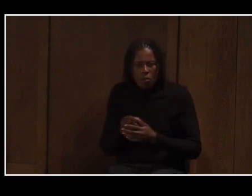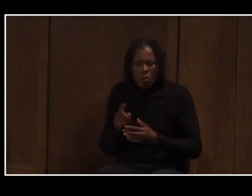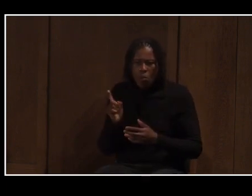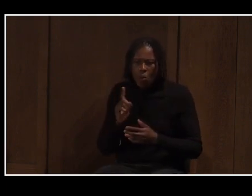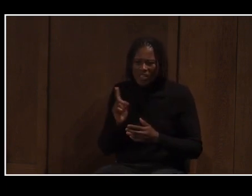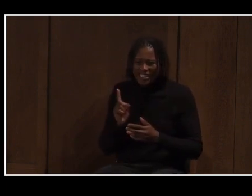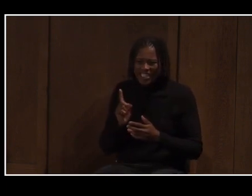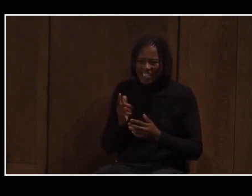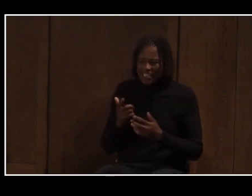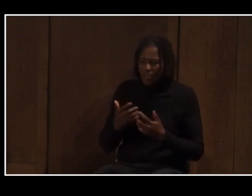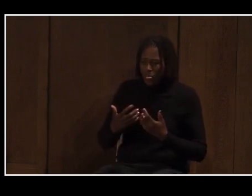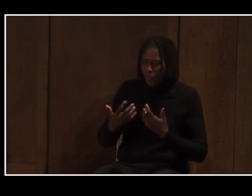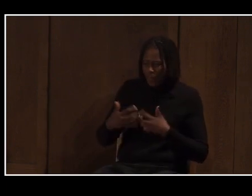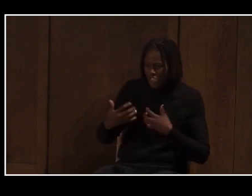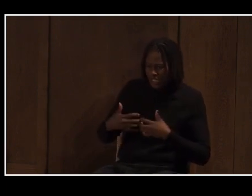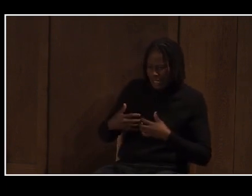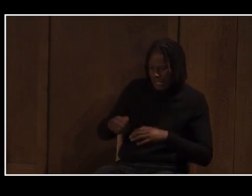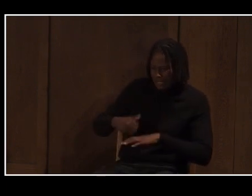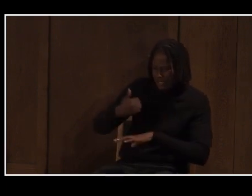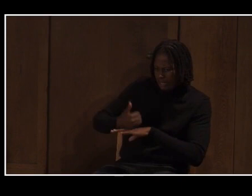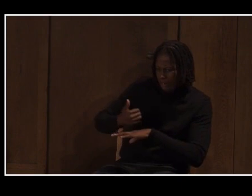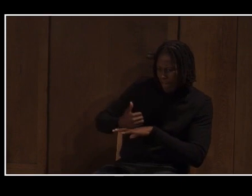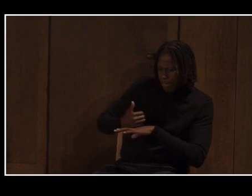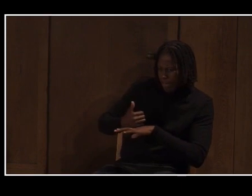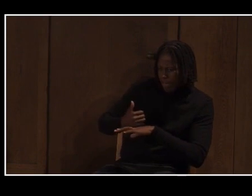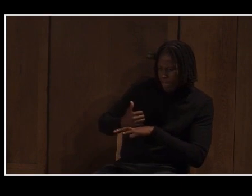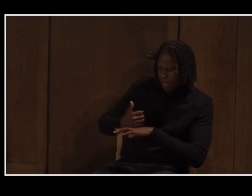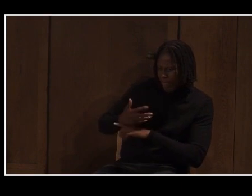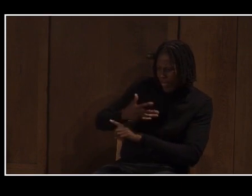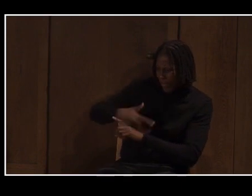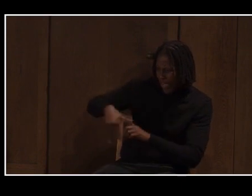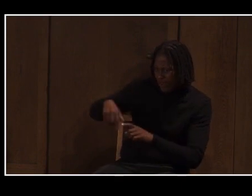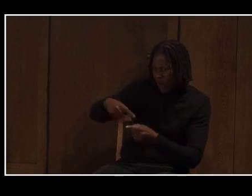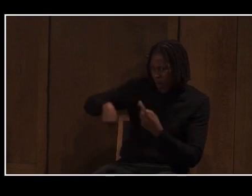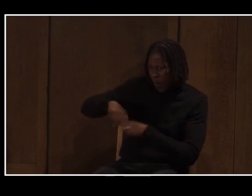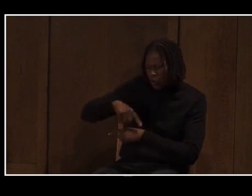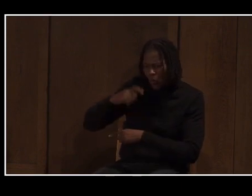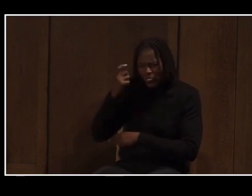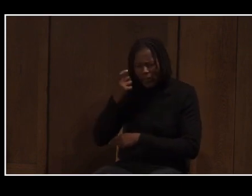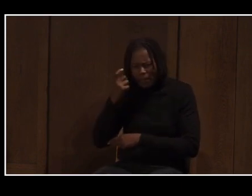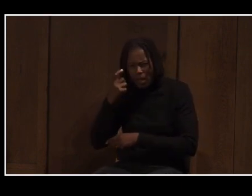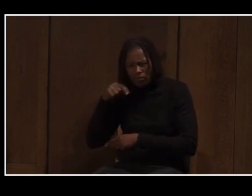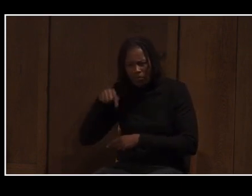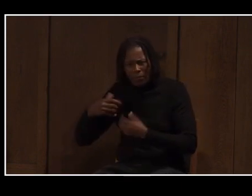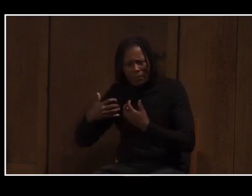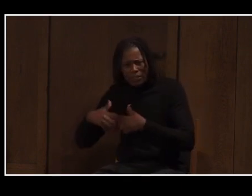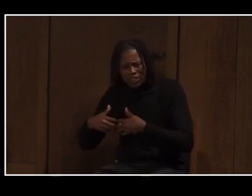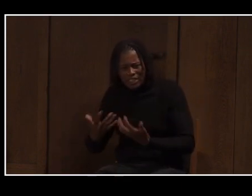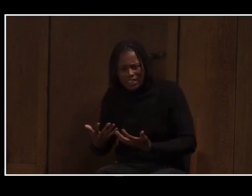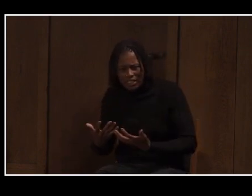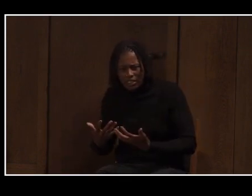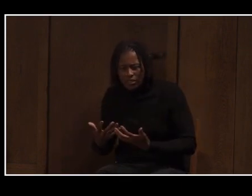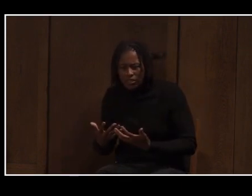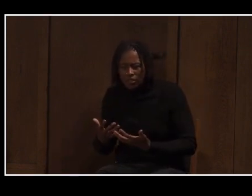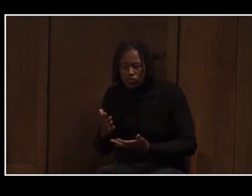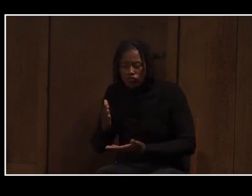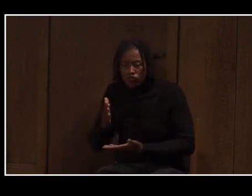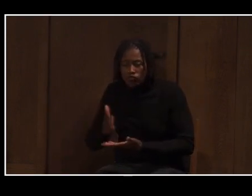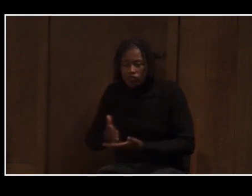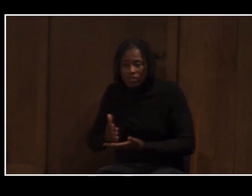in place and we never think about it, you know? And I think that's the kind of question you're asking, is like, actually, it's not about